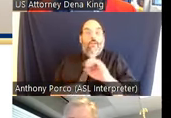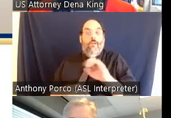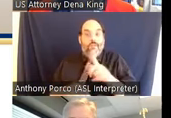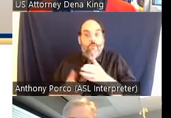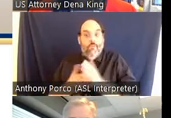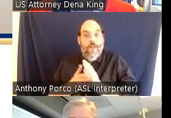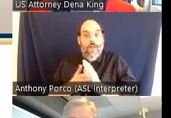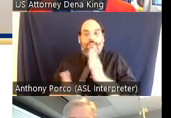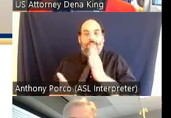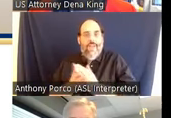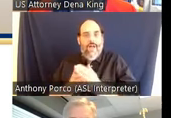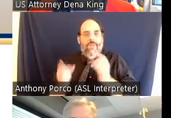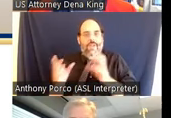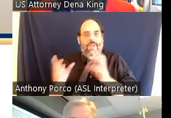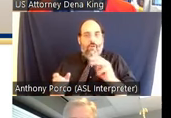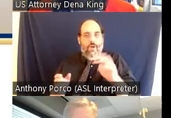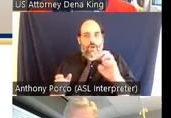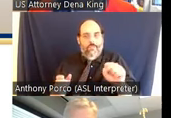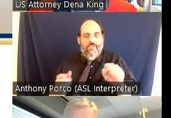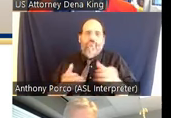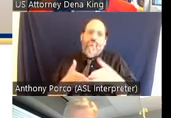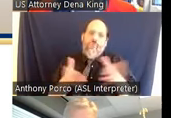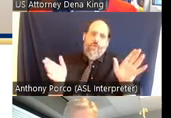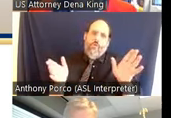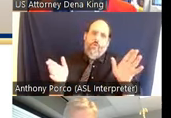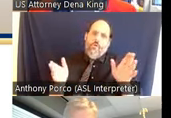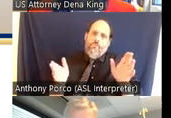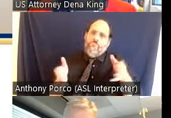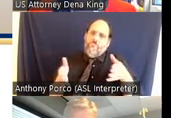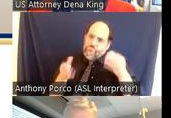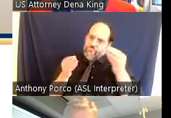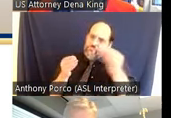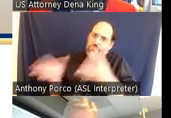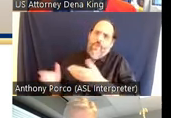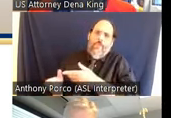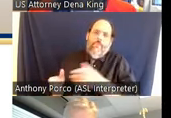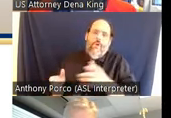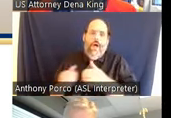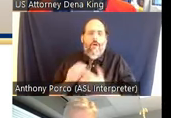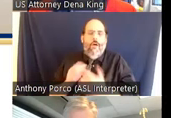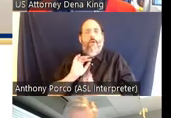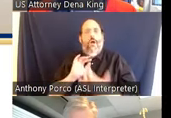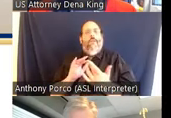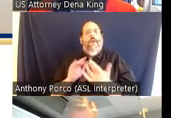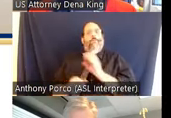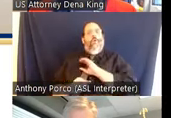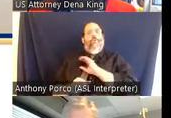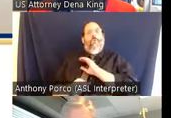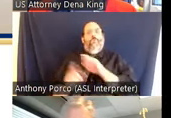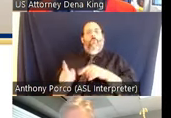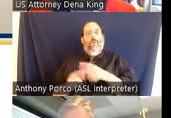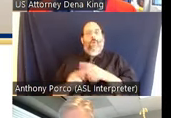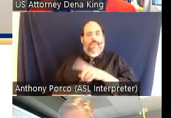crimes and hate incidents, and generally letting participants know how to reach out to law enforcement